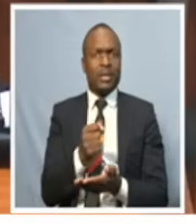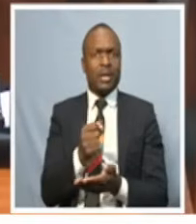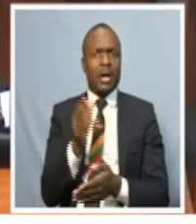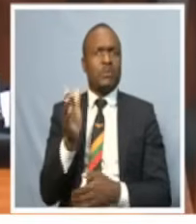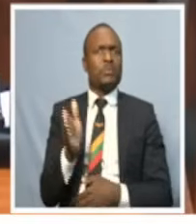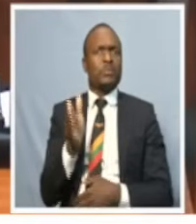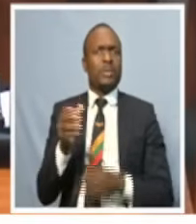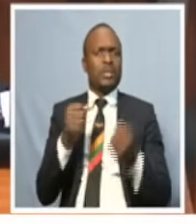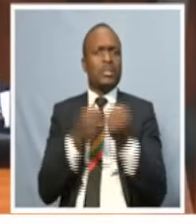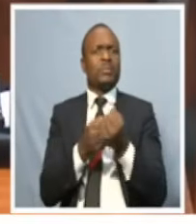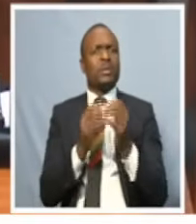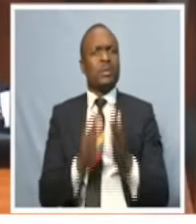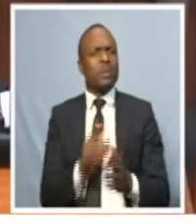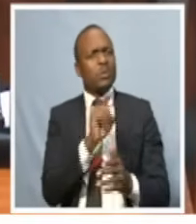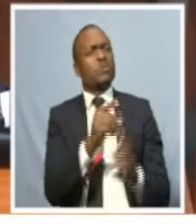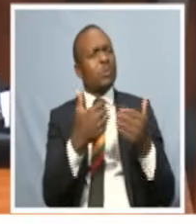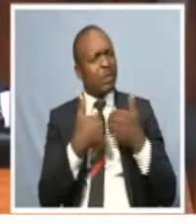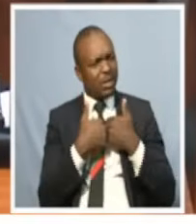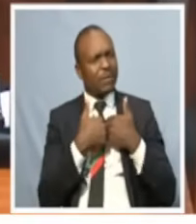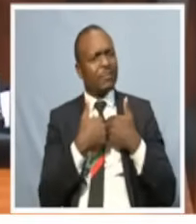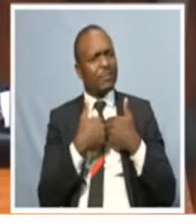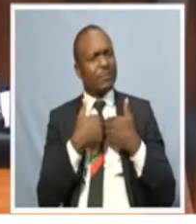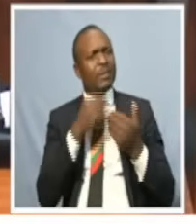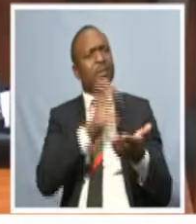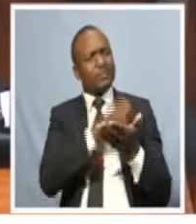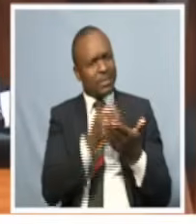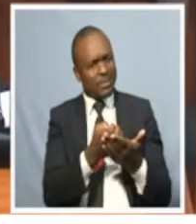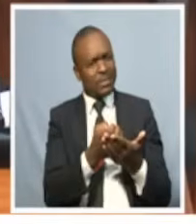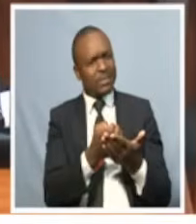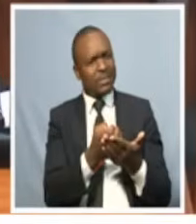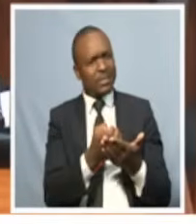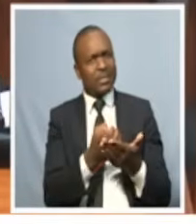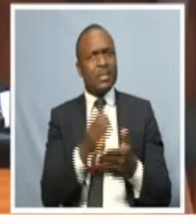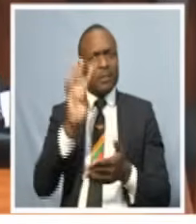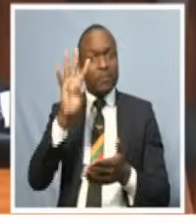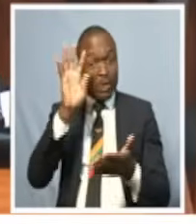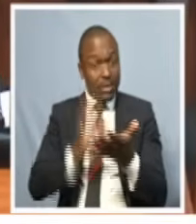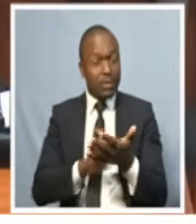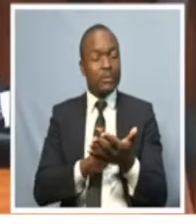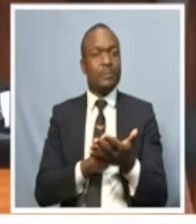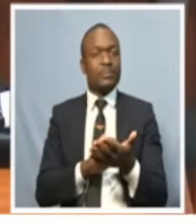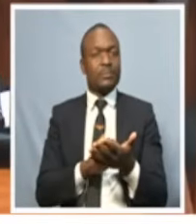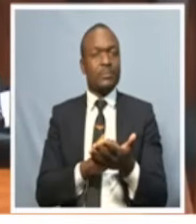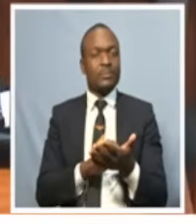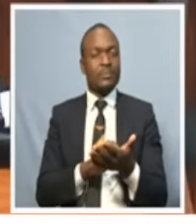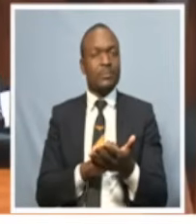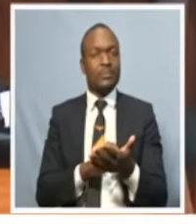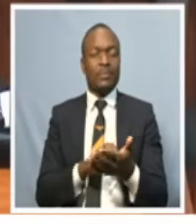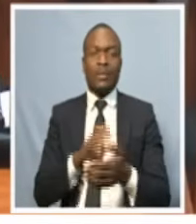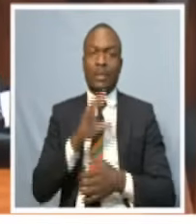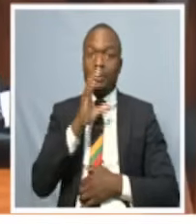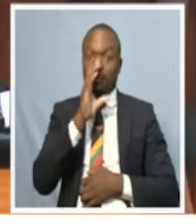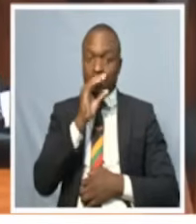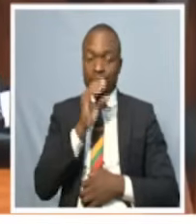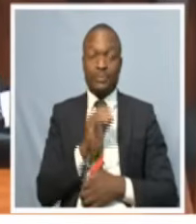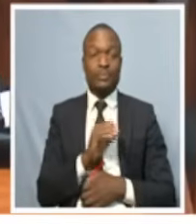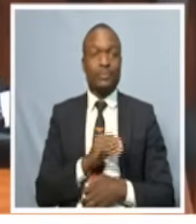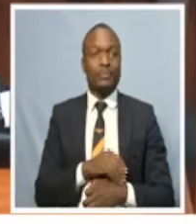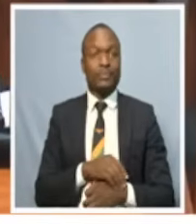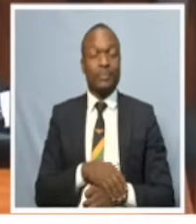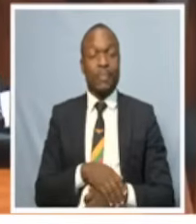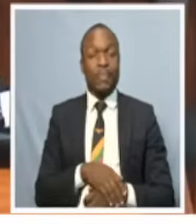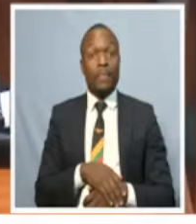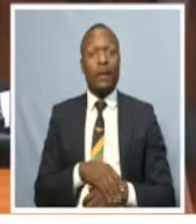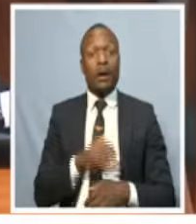UPND cadres. Do you have evidence for that, that the 4,000 Madam Speaker. 4,000 that